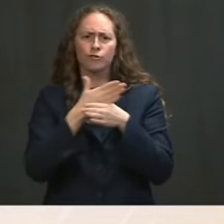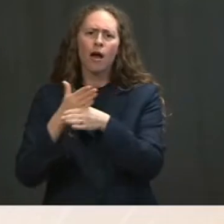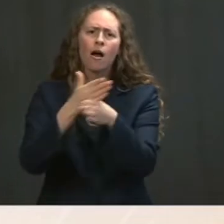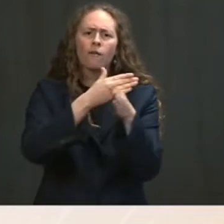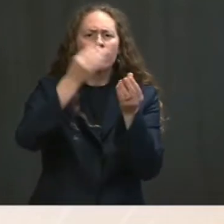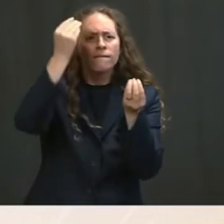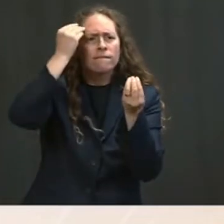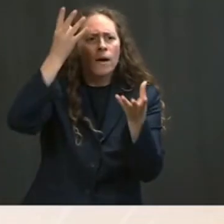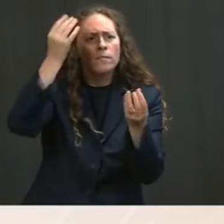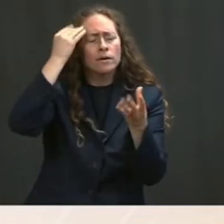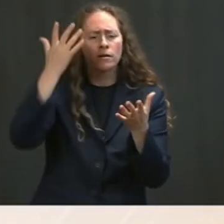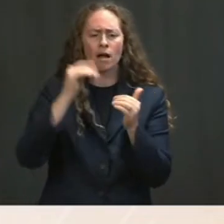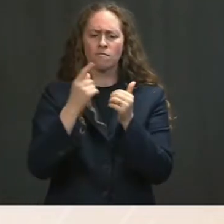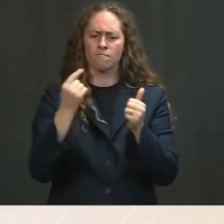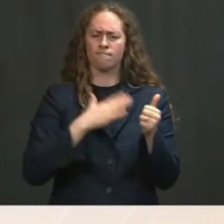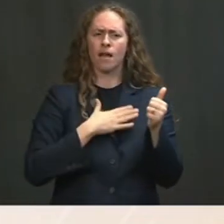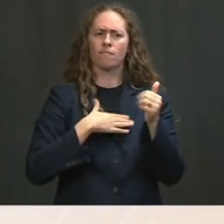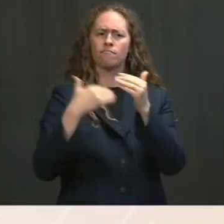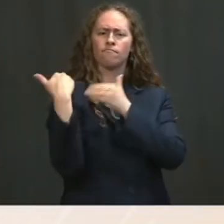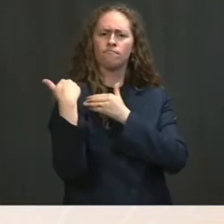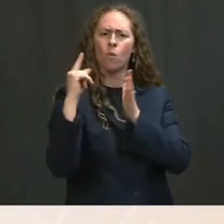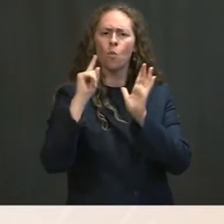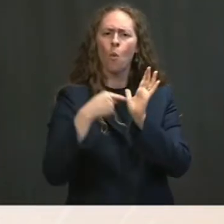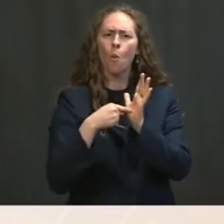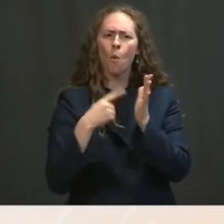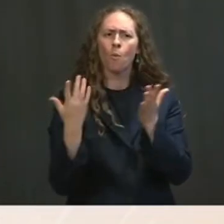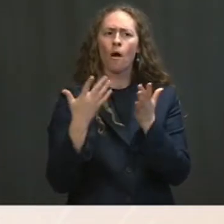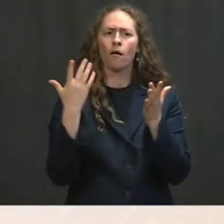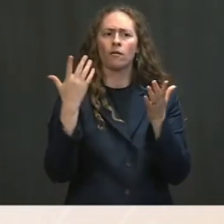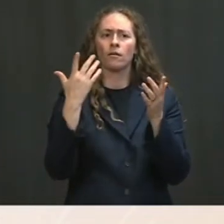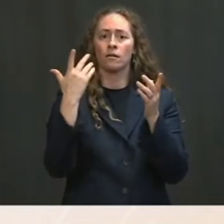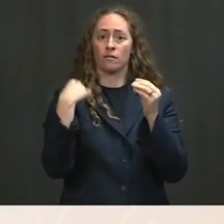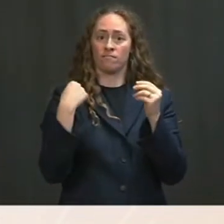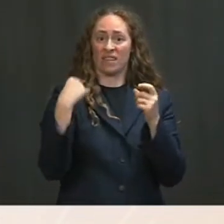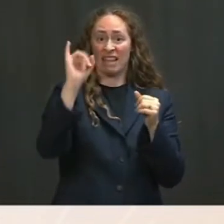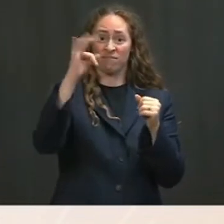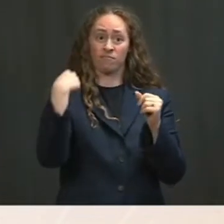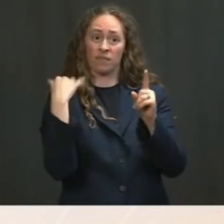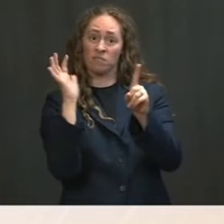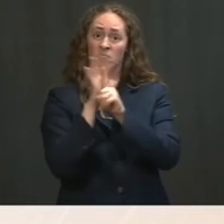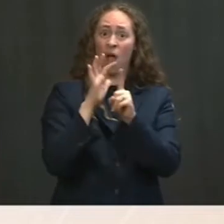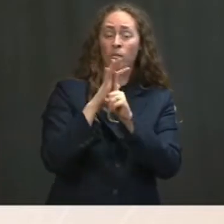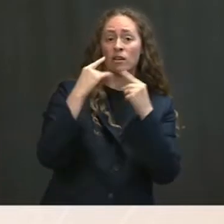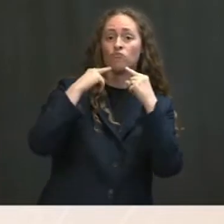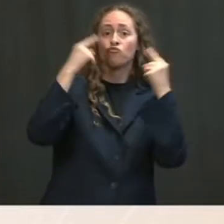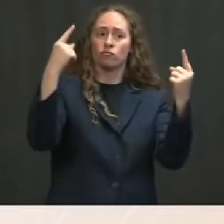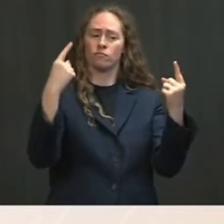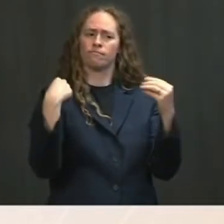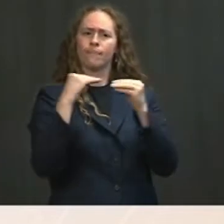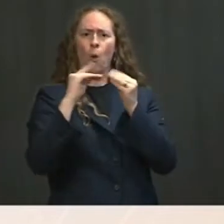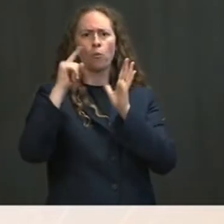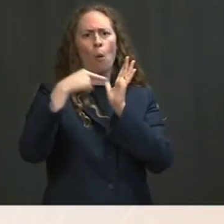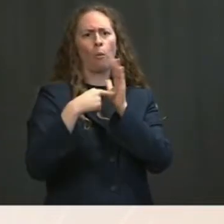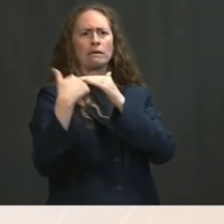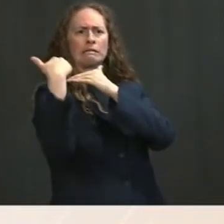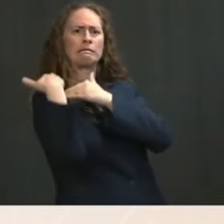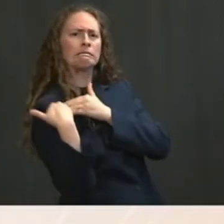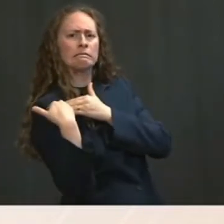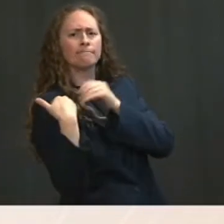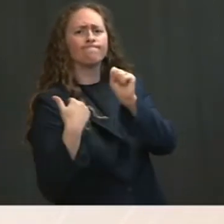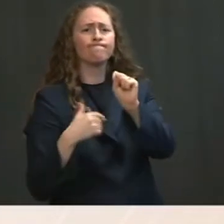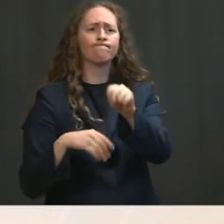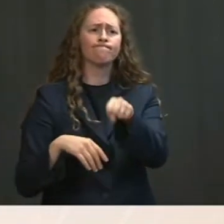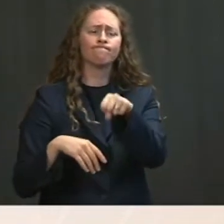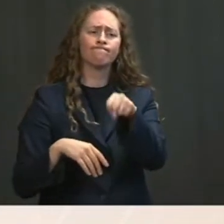may have larger platforms, I think, bear a greater responsibility to think about that. But the bottom line is all of us have an important role here to play.